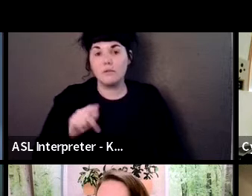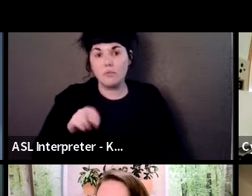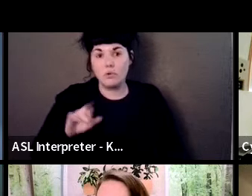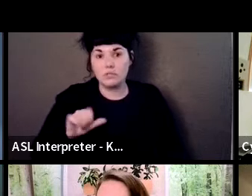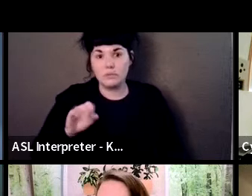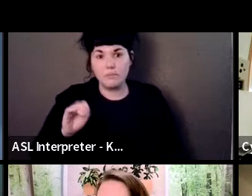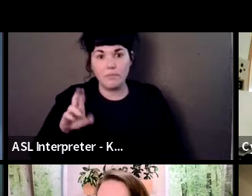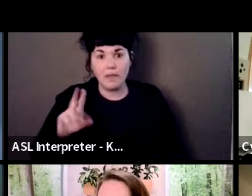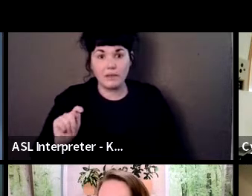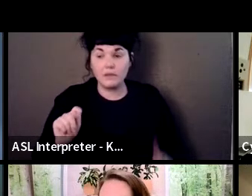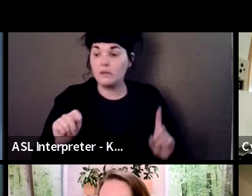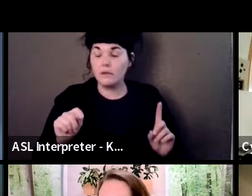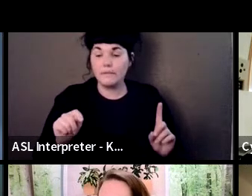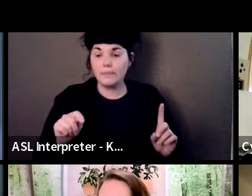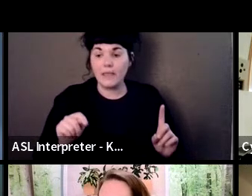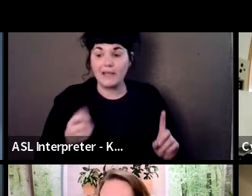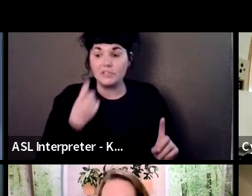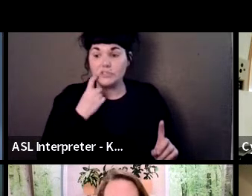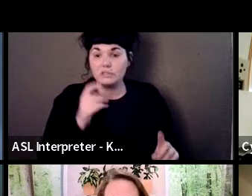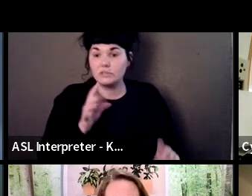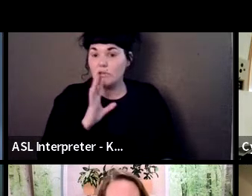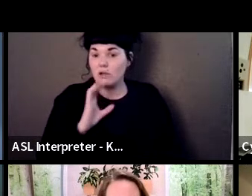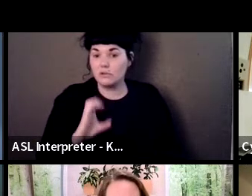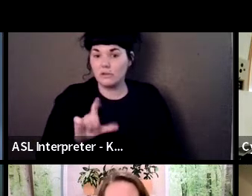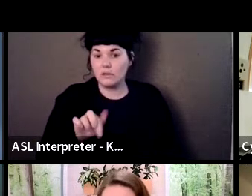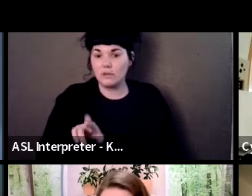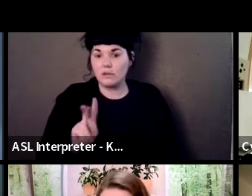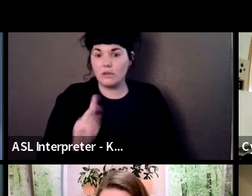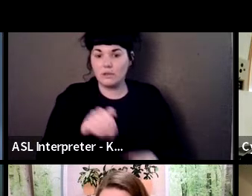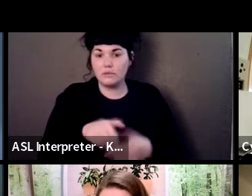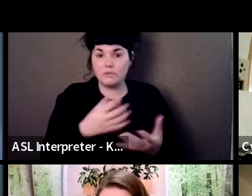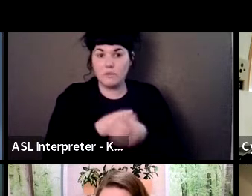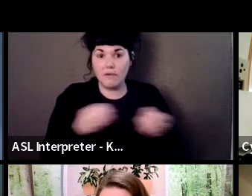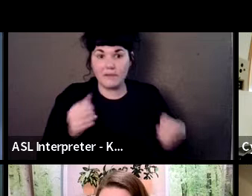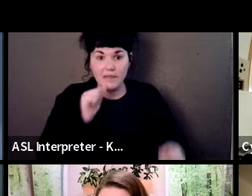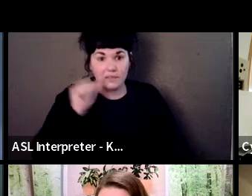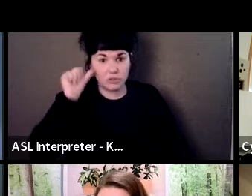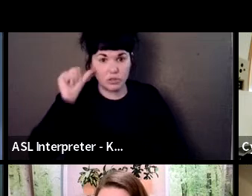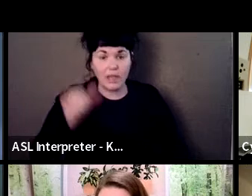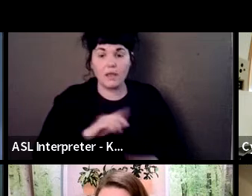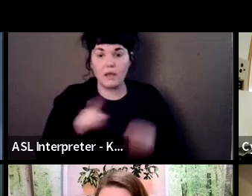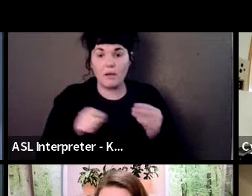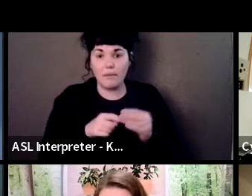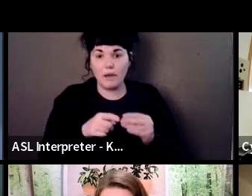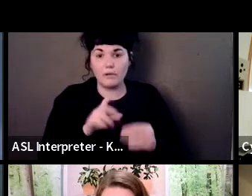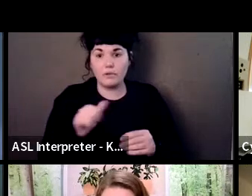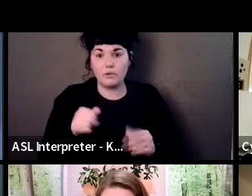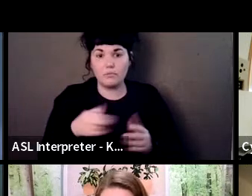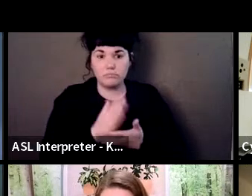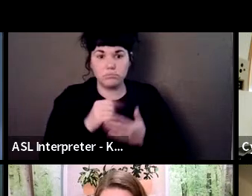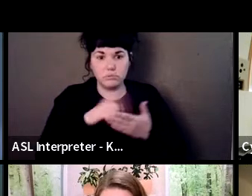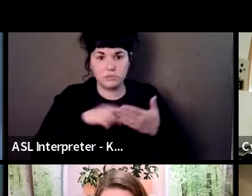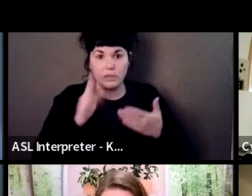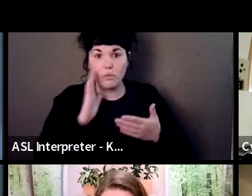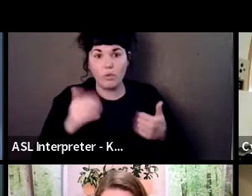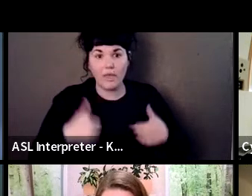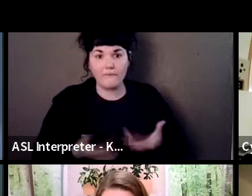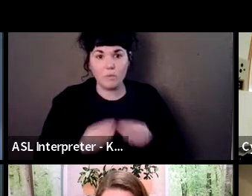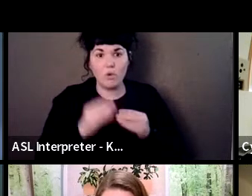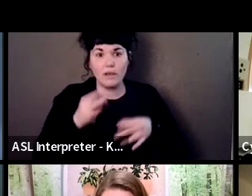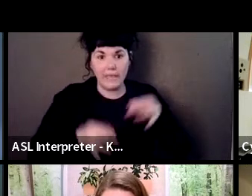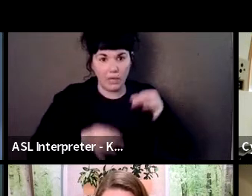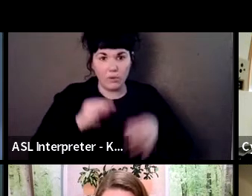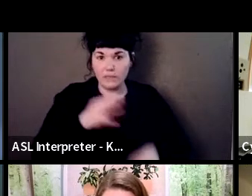talked to the clerks of the House office yesterday about your hearing that you had, and good thing they didn't just write you a check, but there's going to be more hearings,